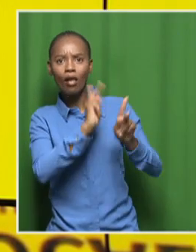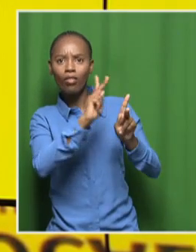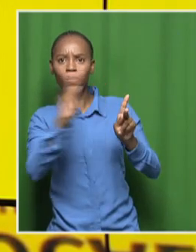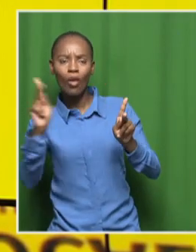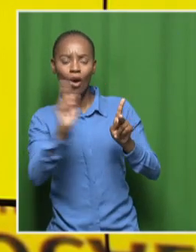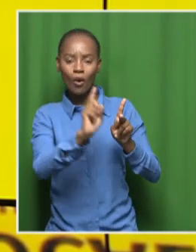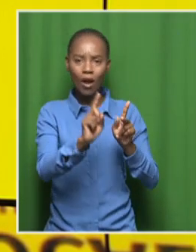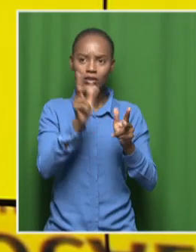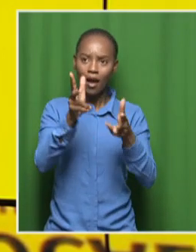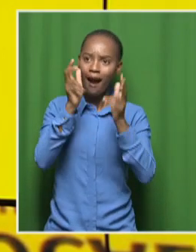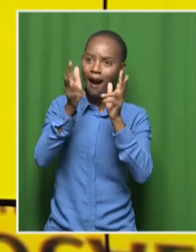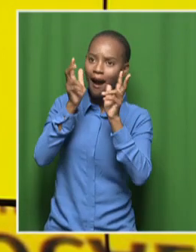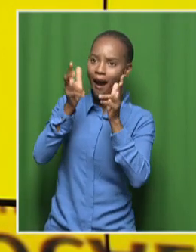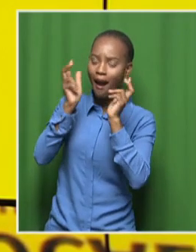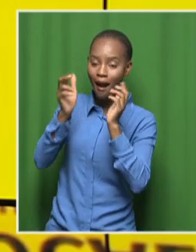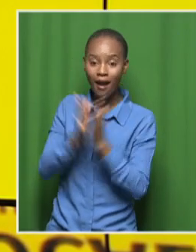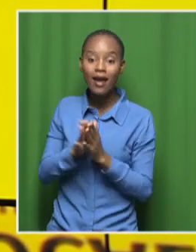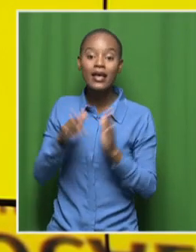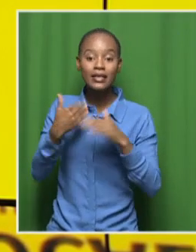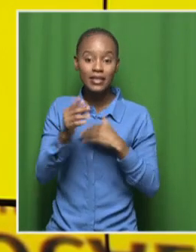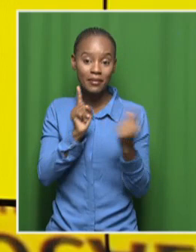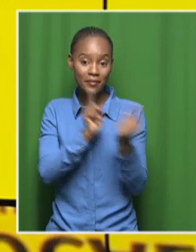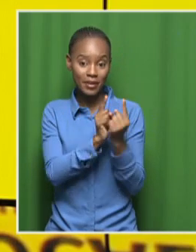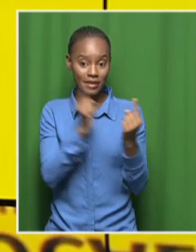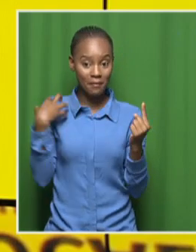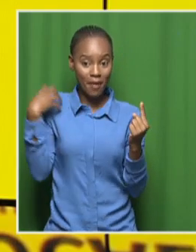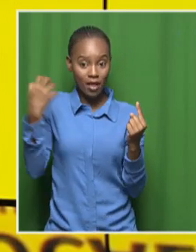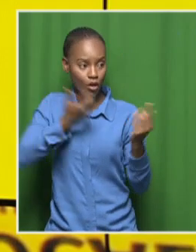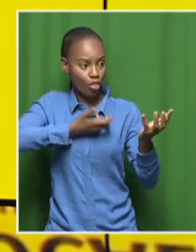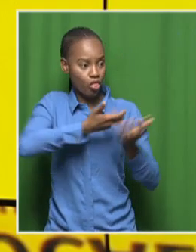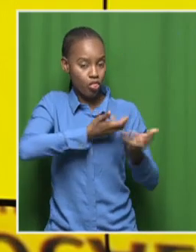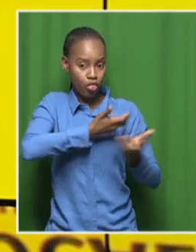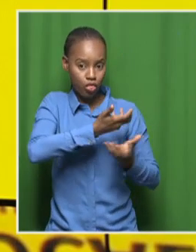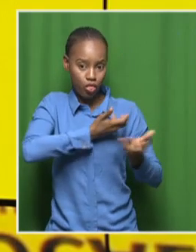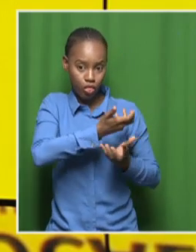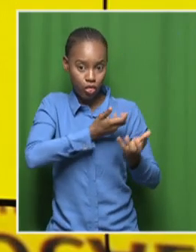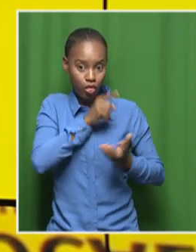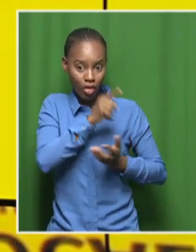to the minister and the importance of buying local for the